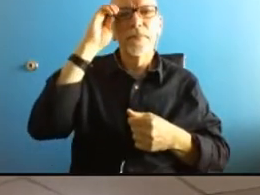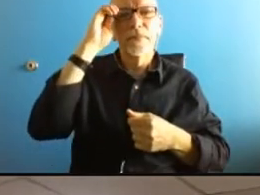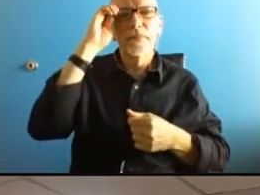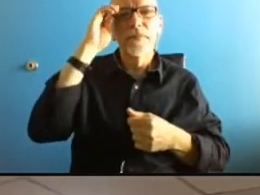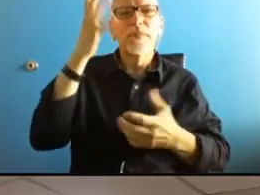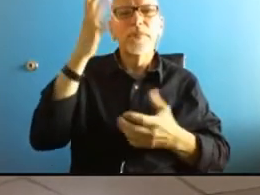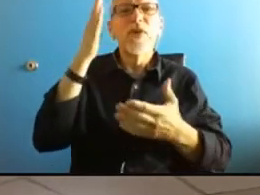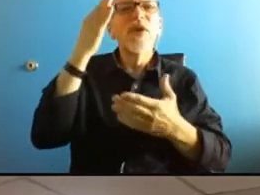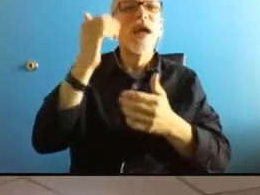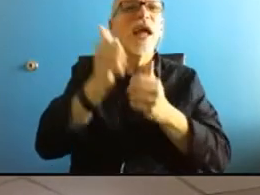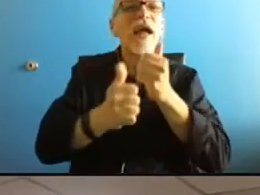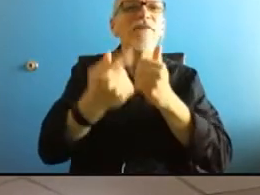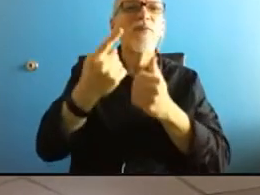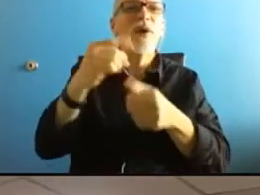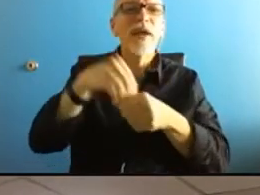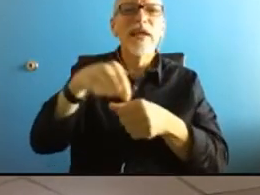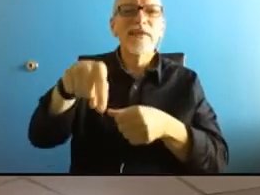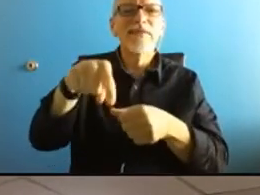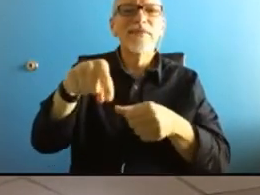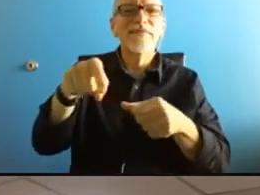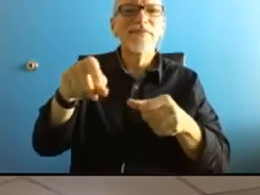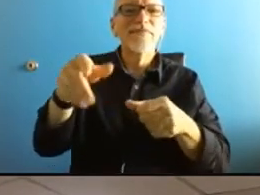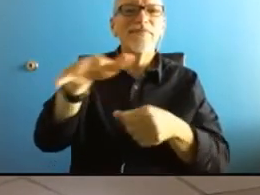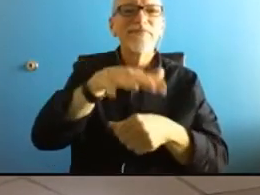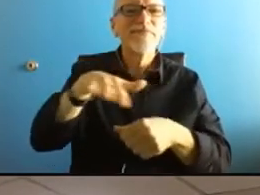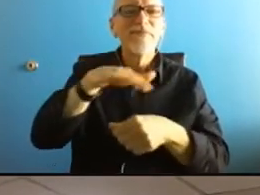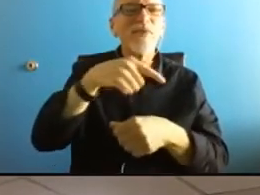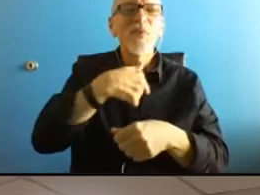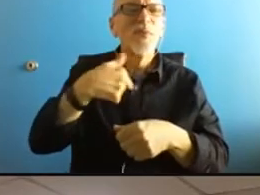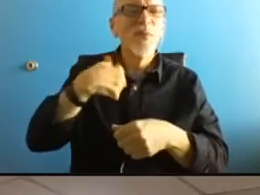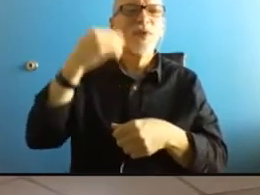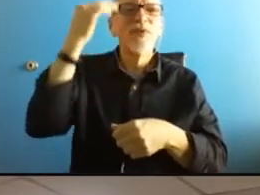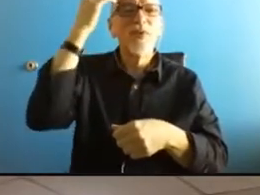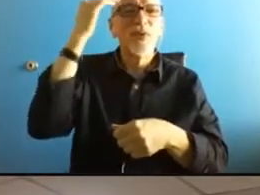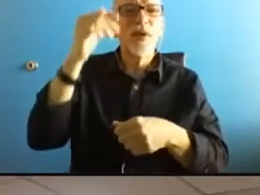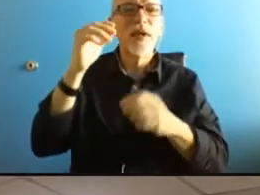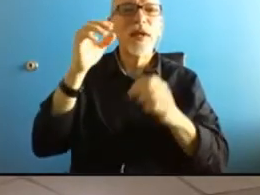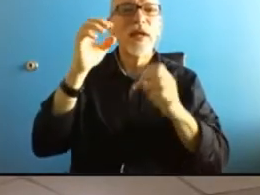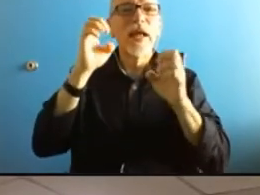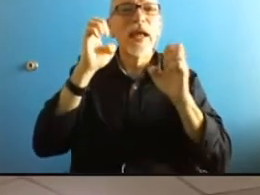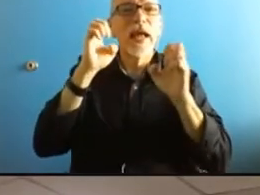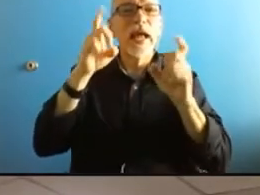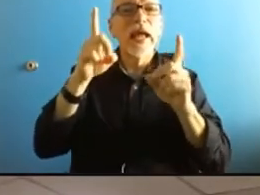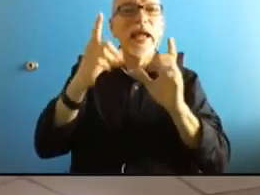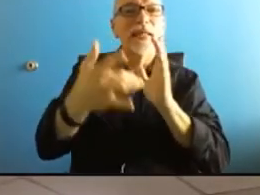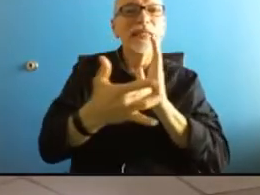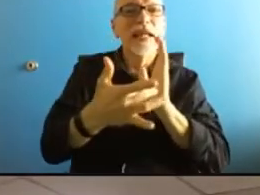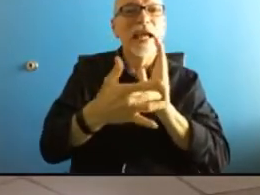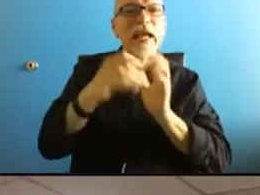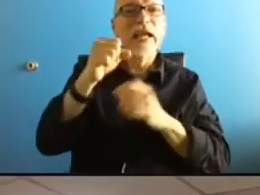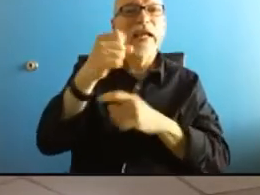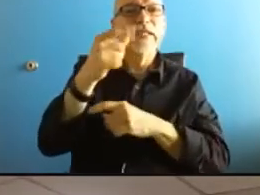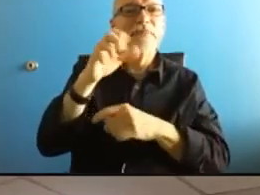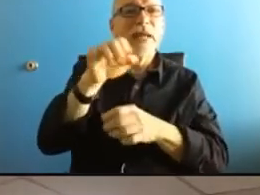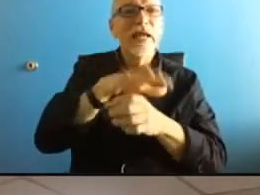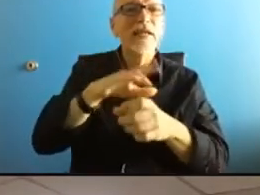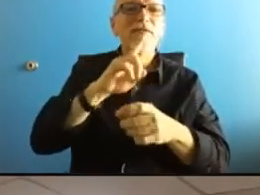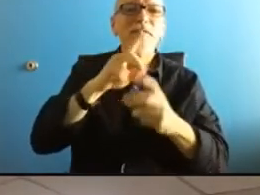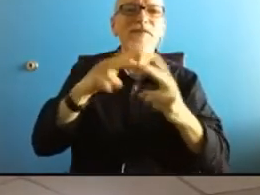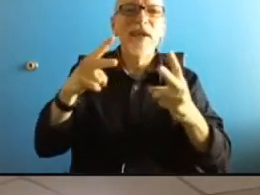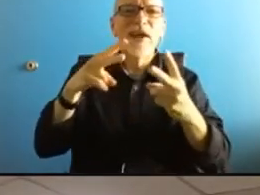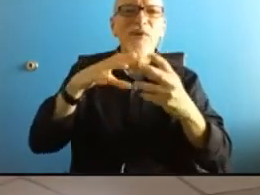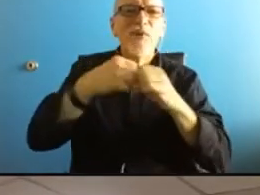everybody in this space is fully aware that the edtech space is quite crowded. We